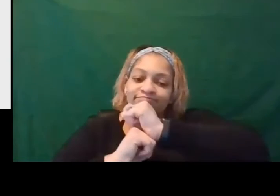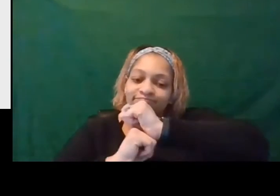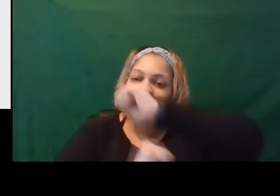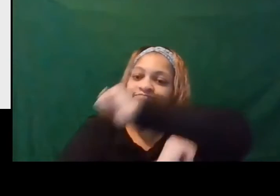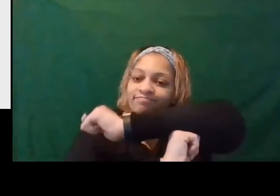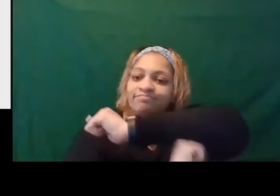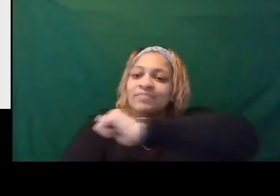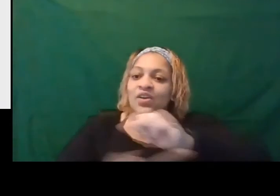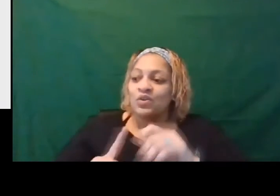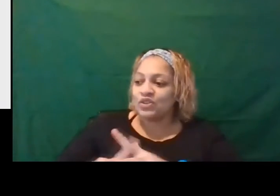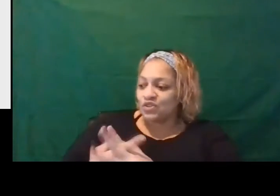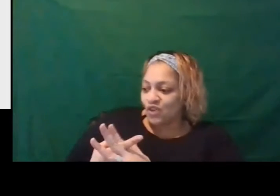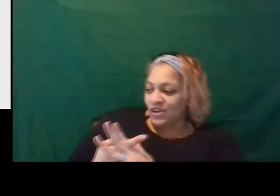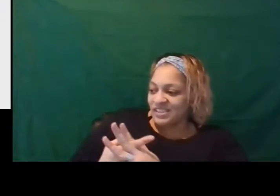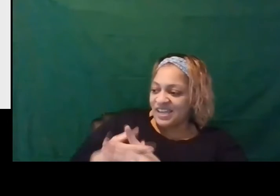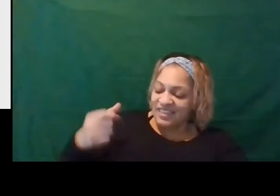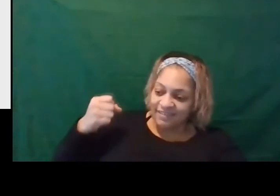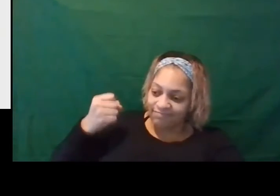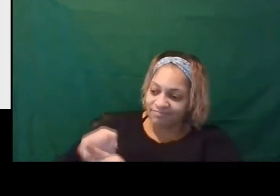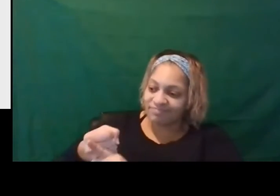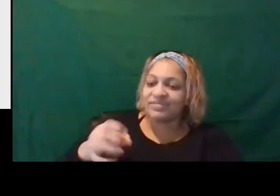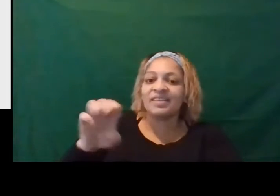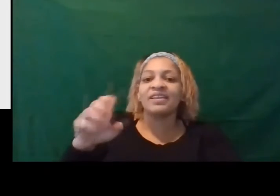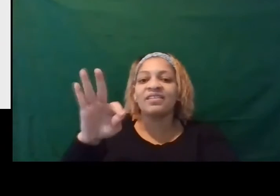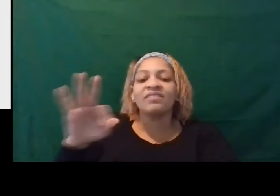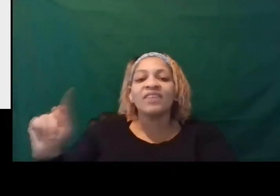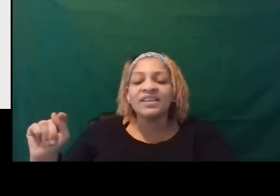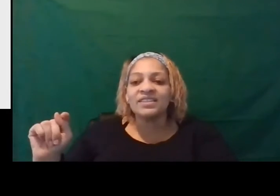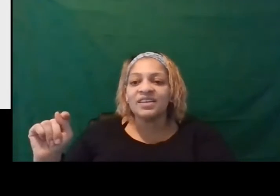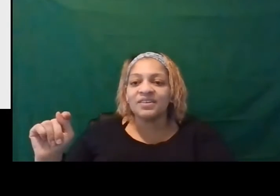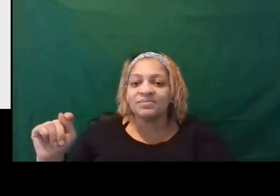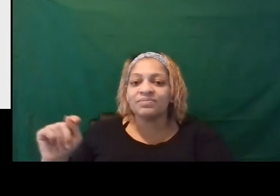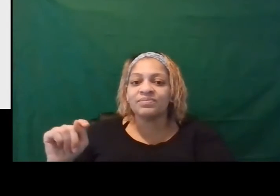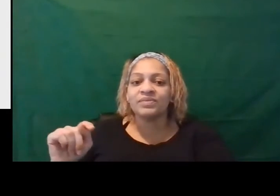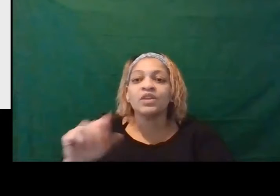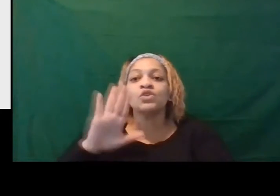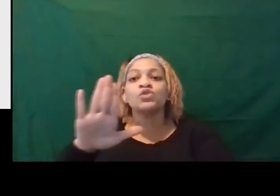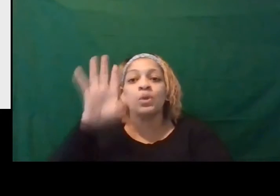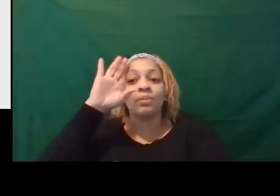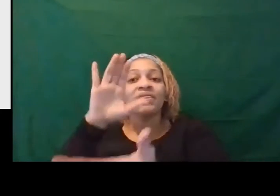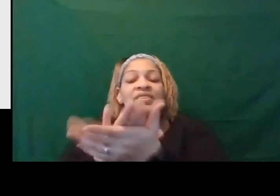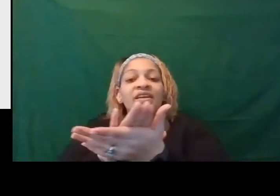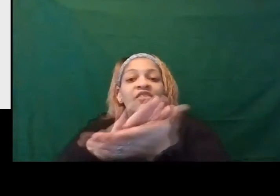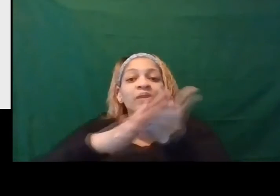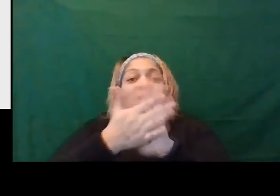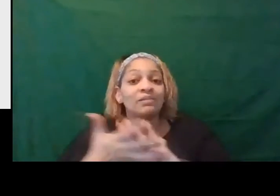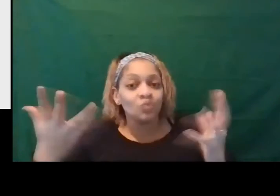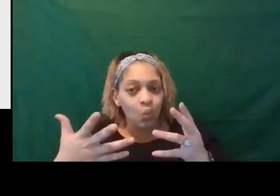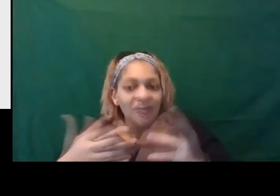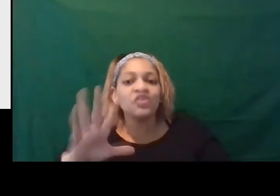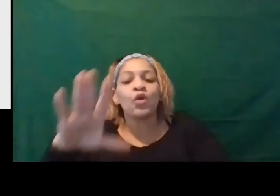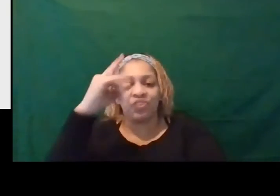creates the effect, the condition, the demonstration. Your beliefs become your thoughts,